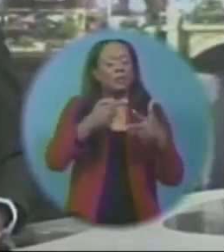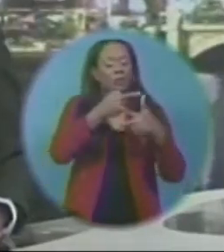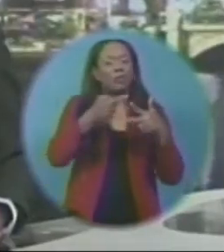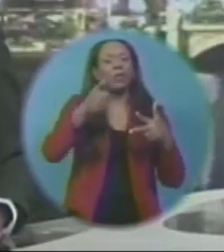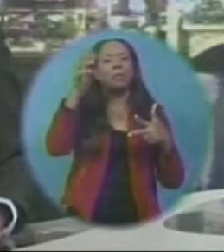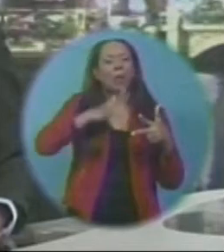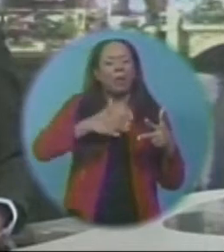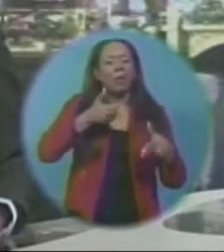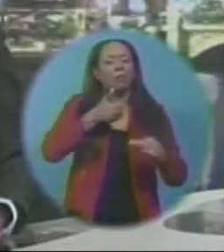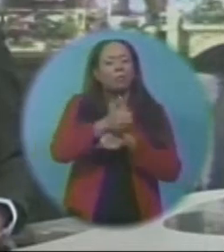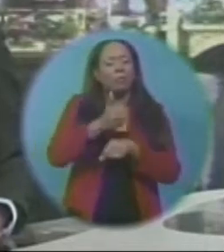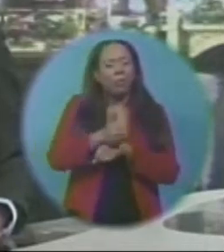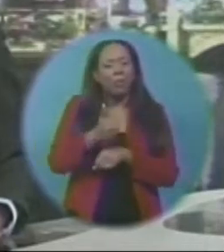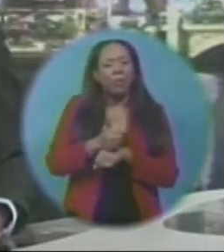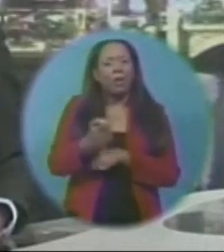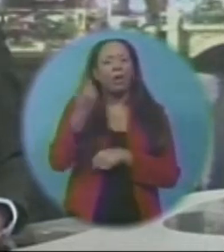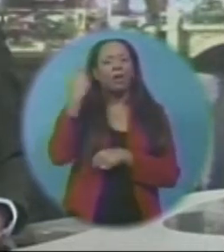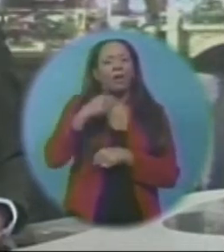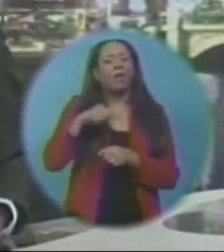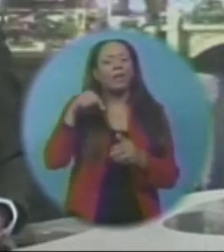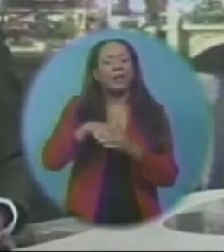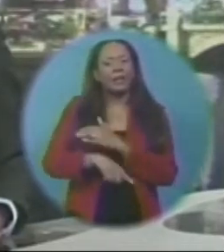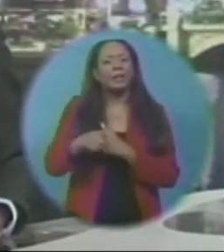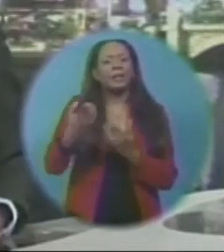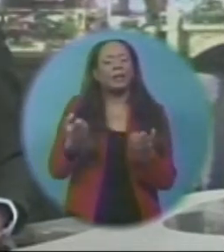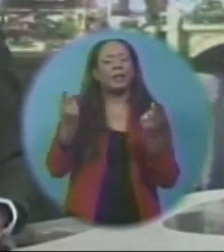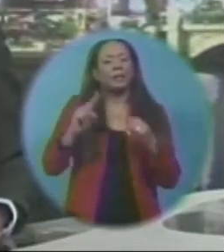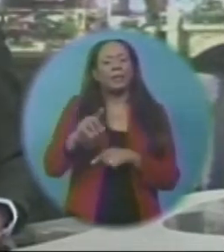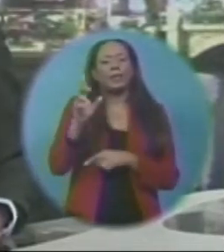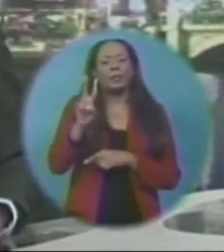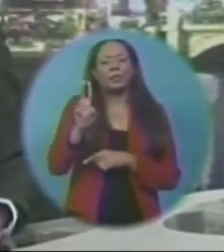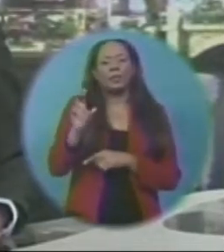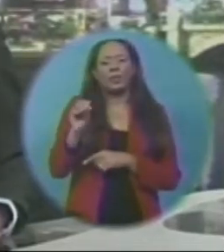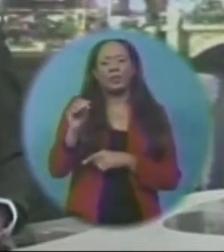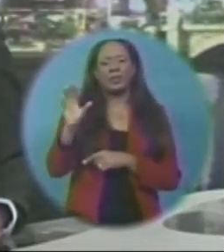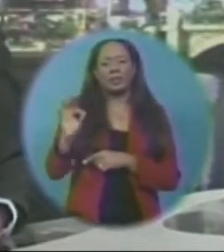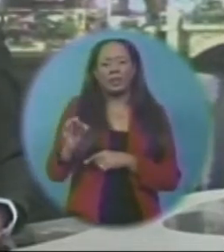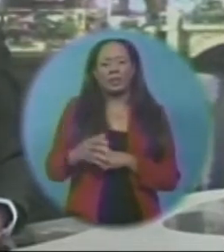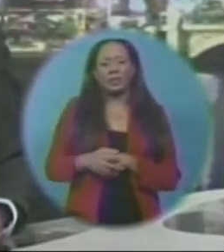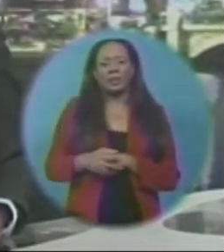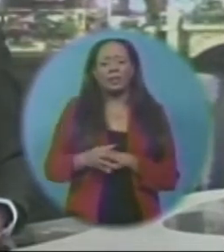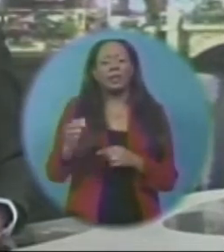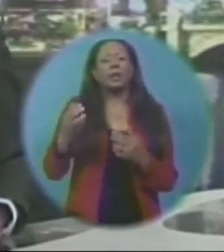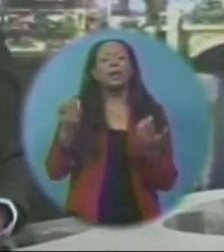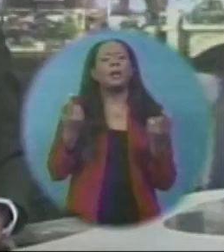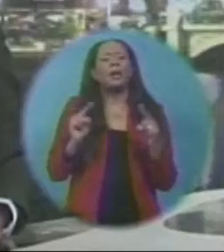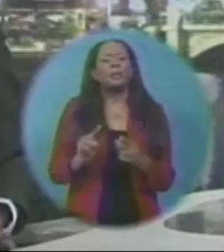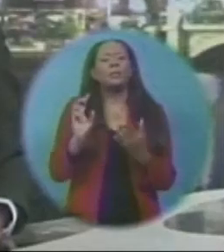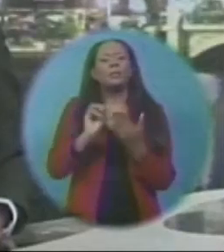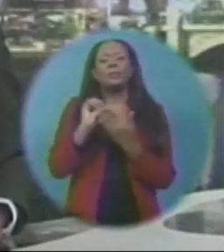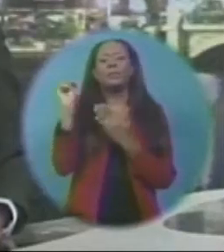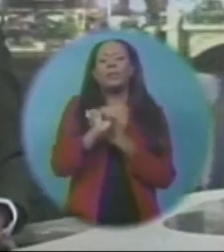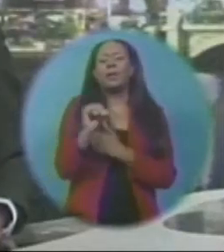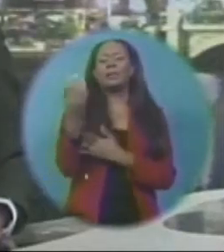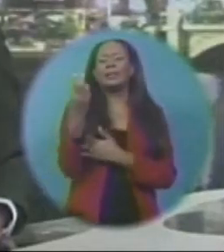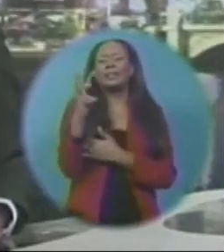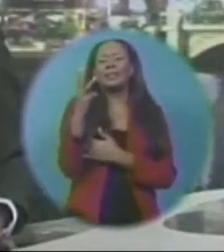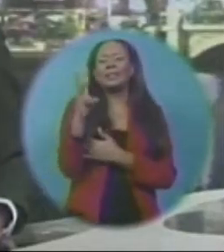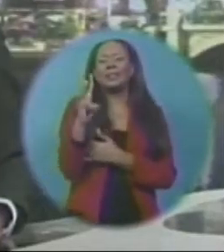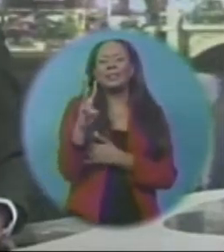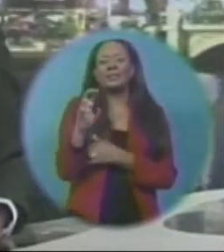the matter. According to police reports, they were among several men who entered a yard in Olympic Gardens on March